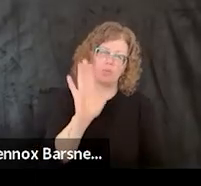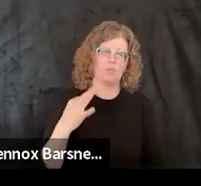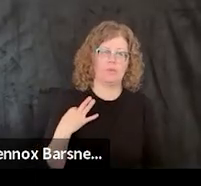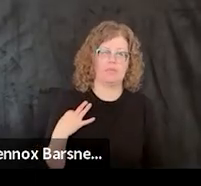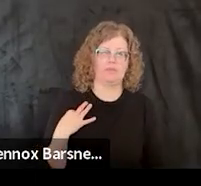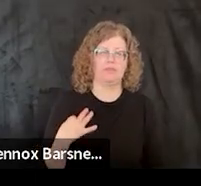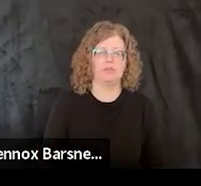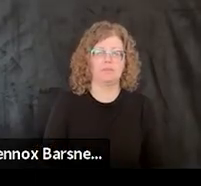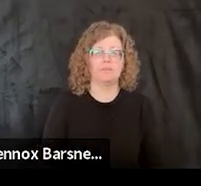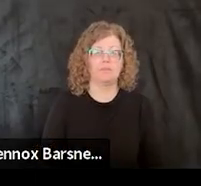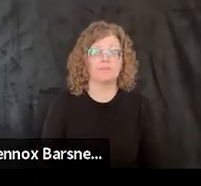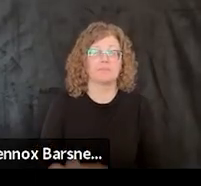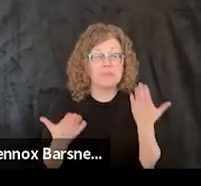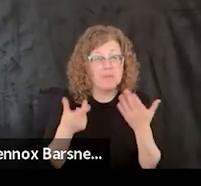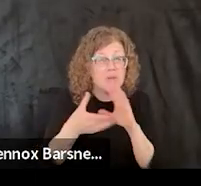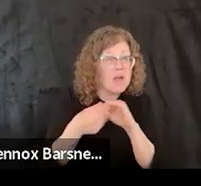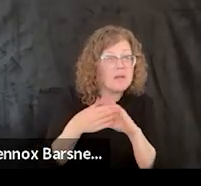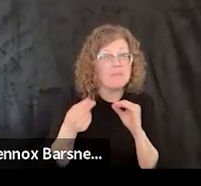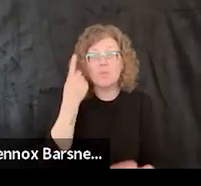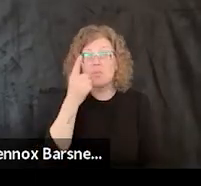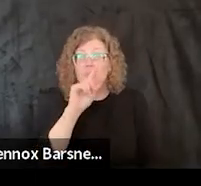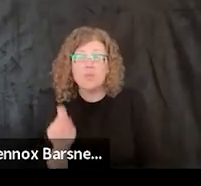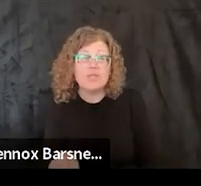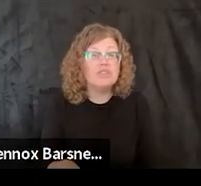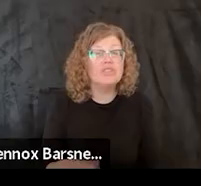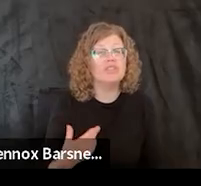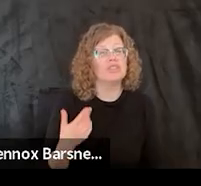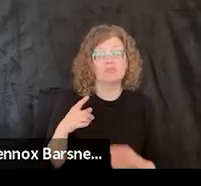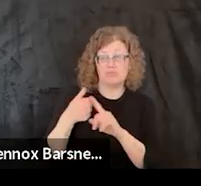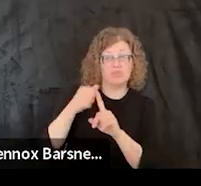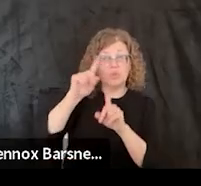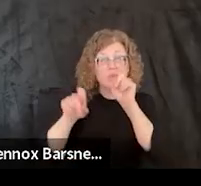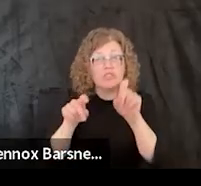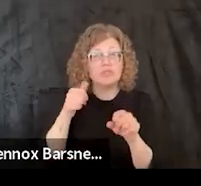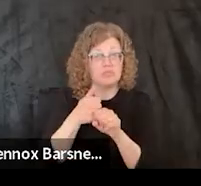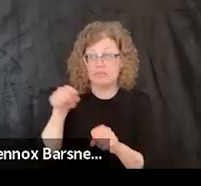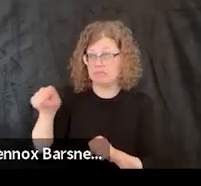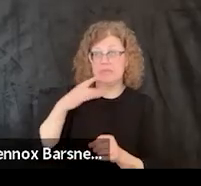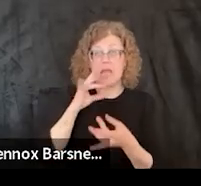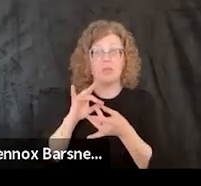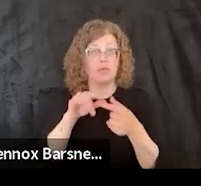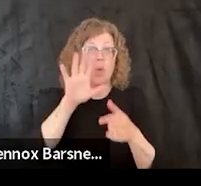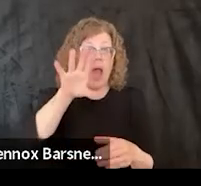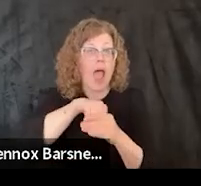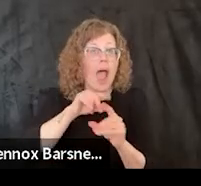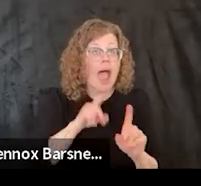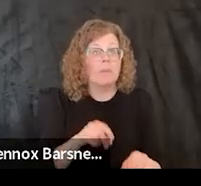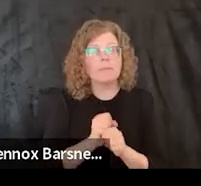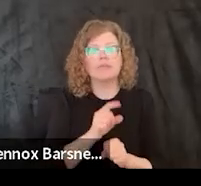the phrasing of questions directly in your answer to make sure you are answering each question fully and not missing